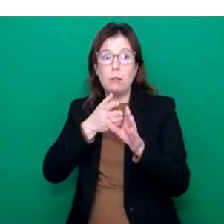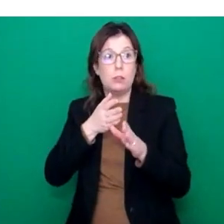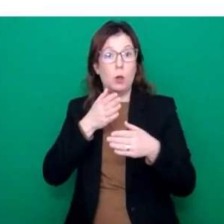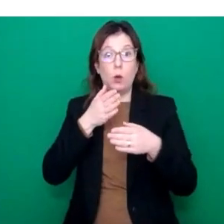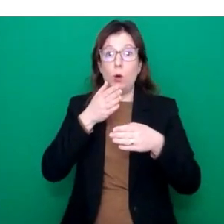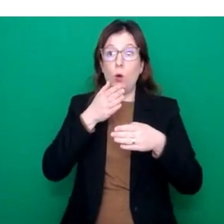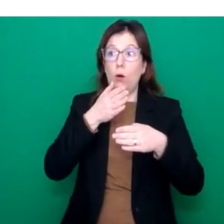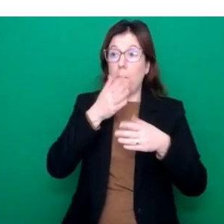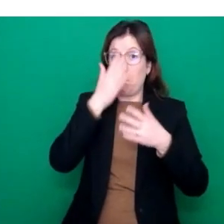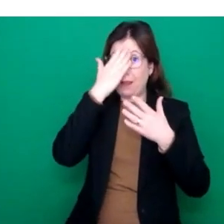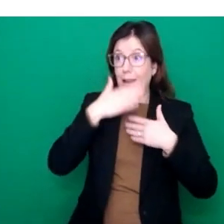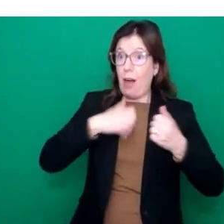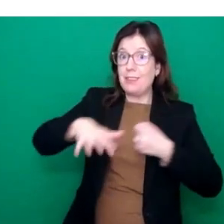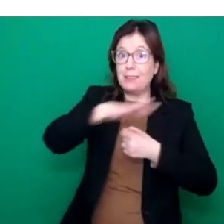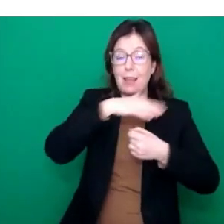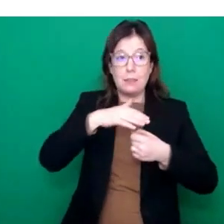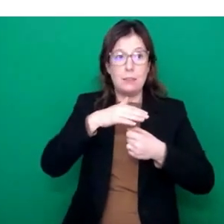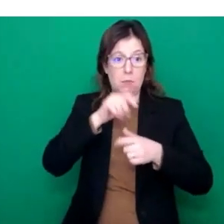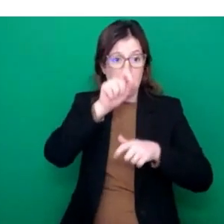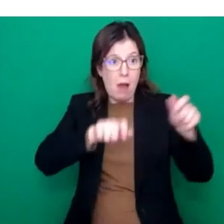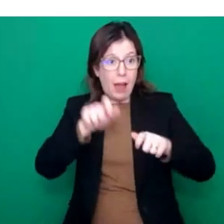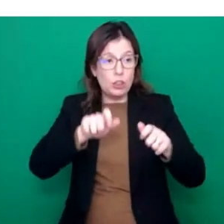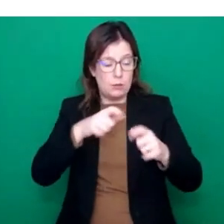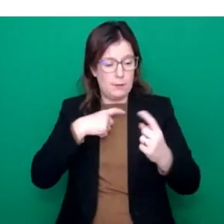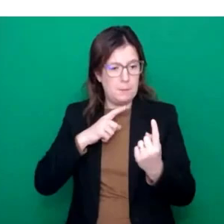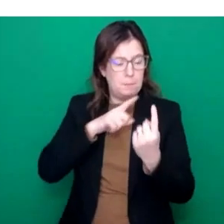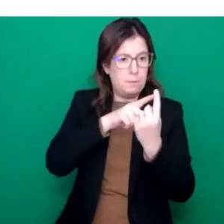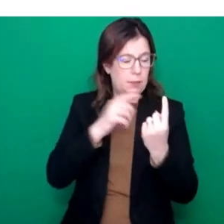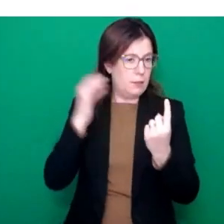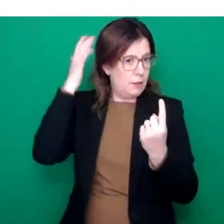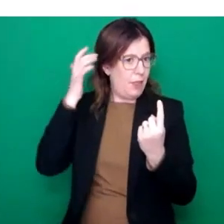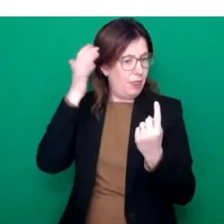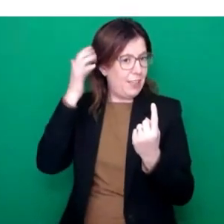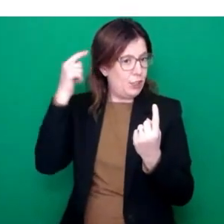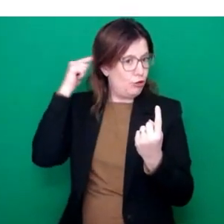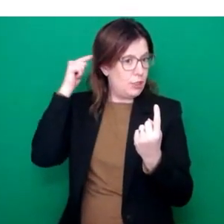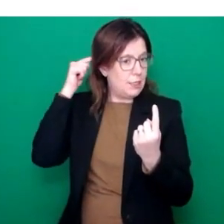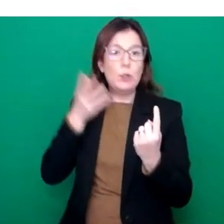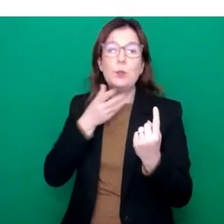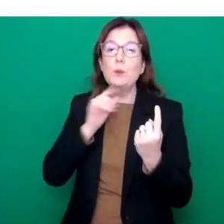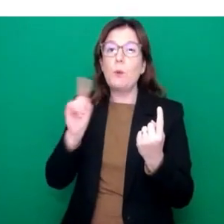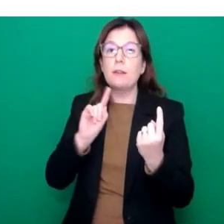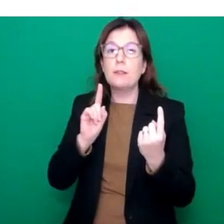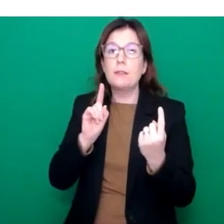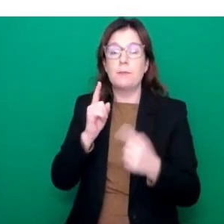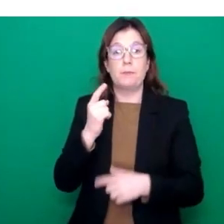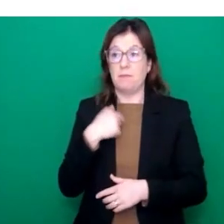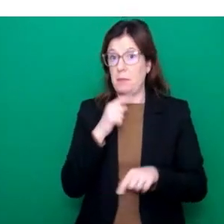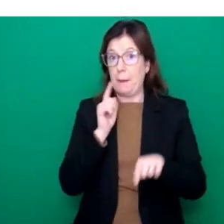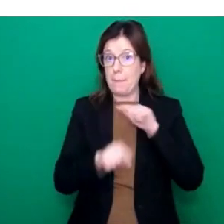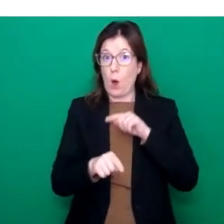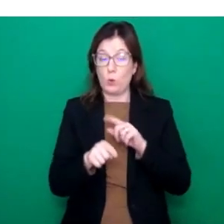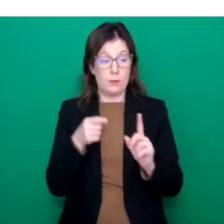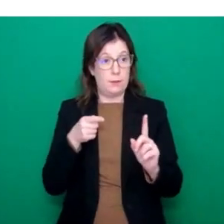in a mental health setting with our patients. And a lot of the theories that we apply are thinking about the individual as